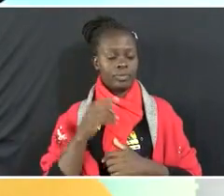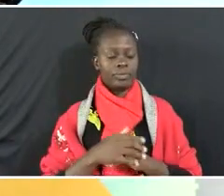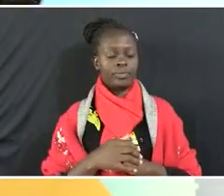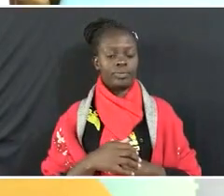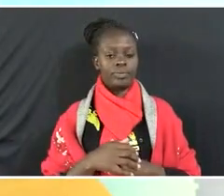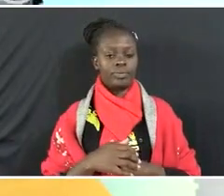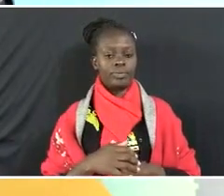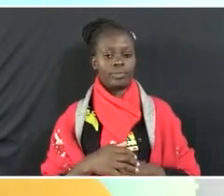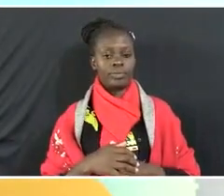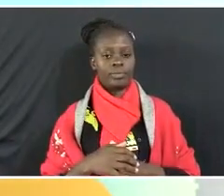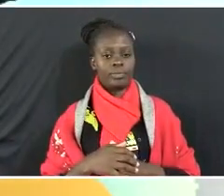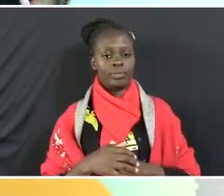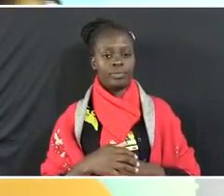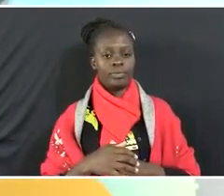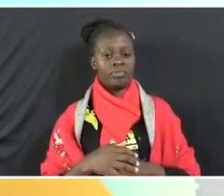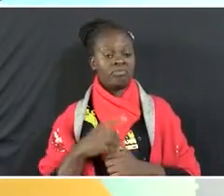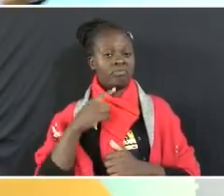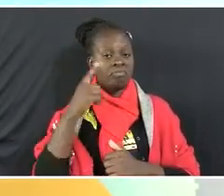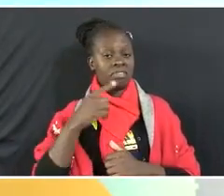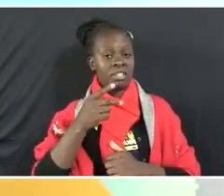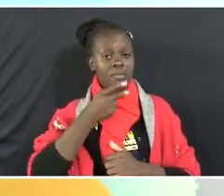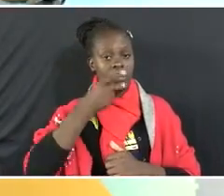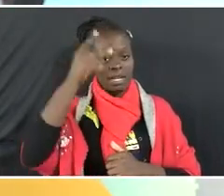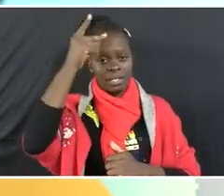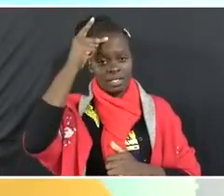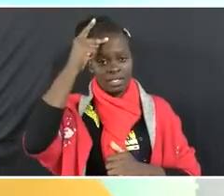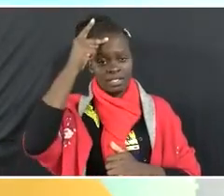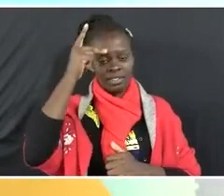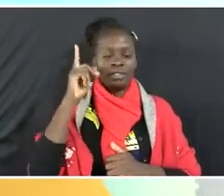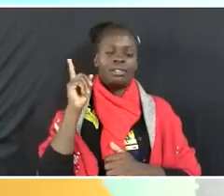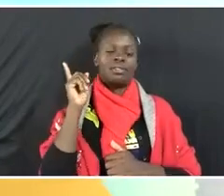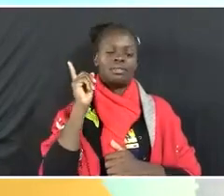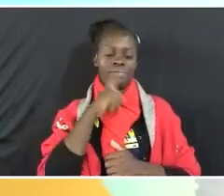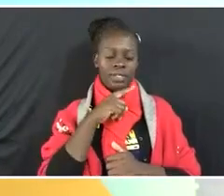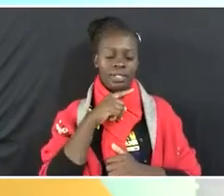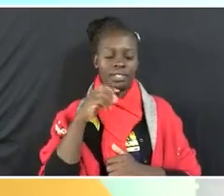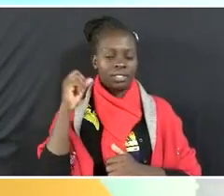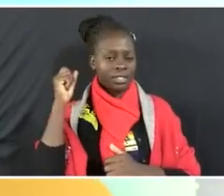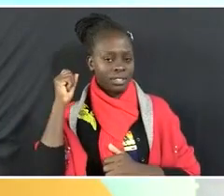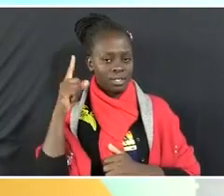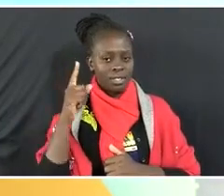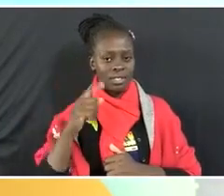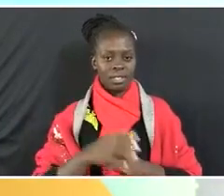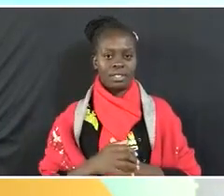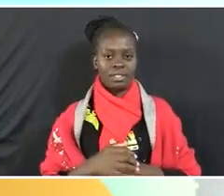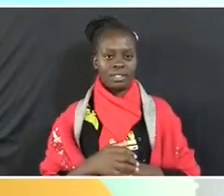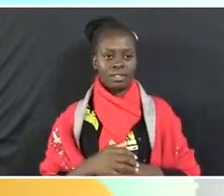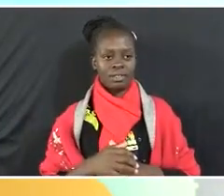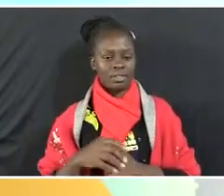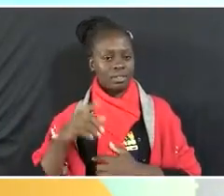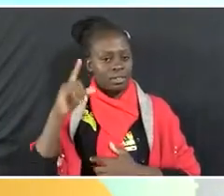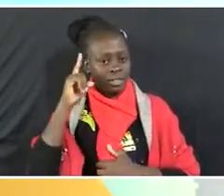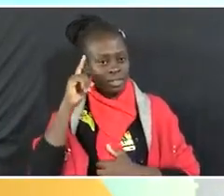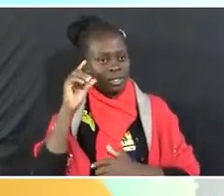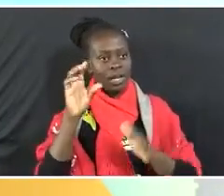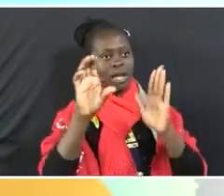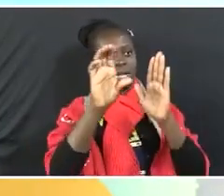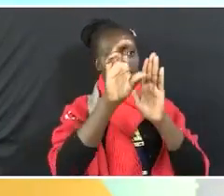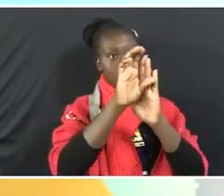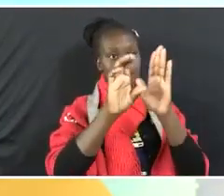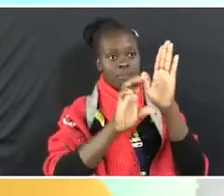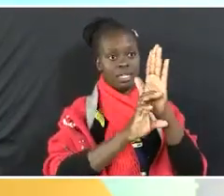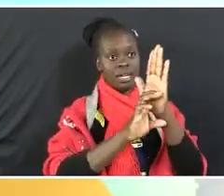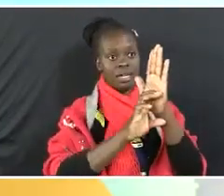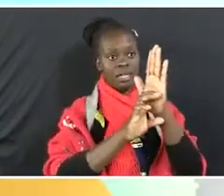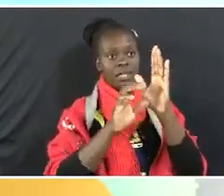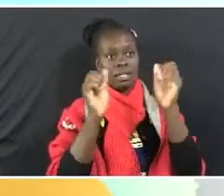quickly. You tell parents and we finish. You tell parents and we finish, isn't it? So, parents, you listen to this one. Chapter 18 of 2 Samuel